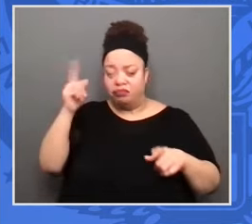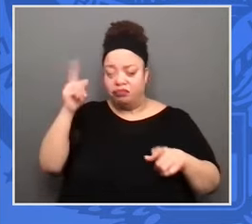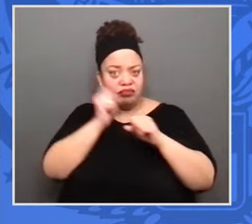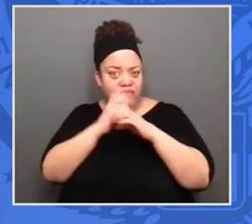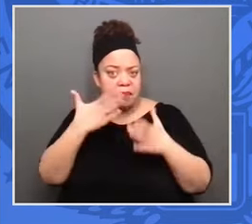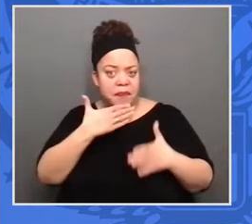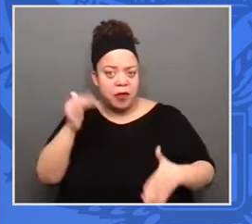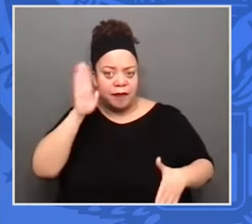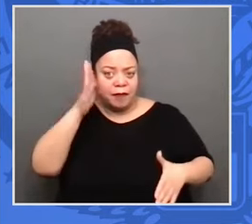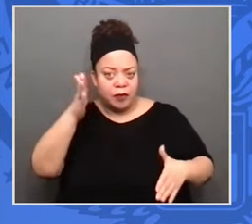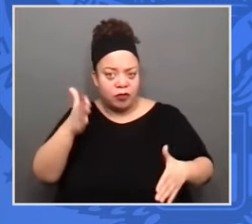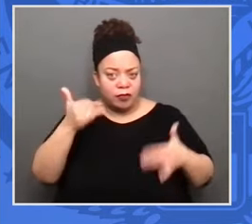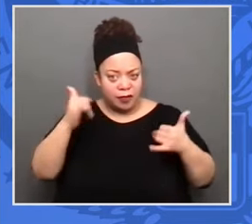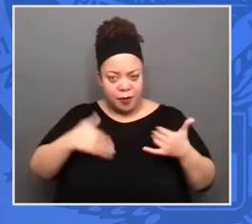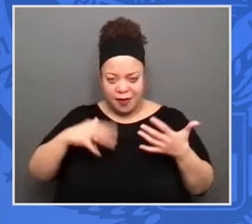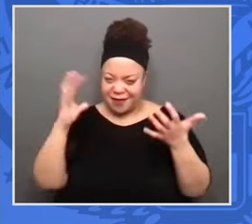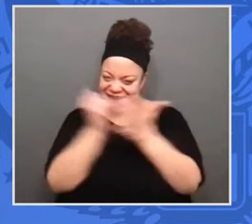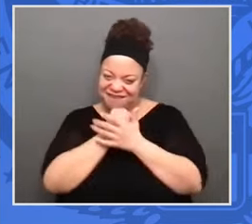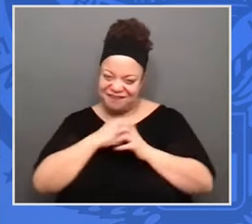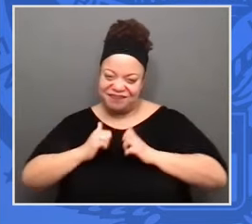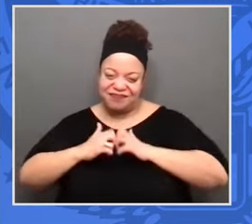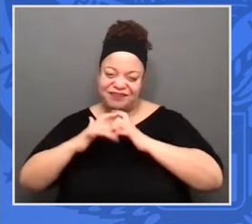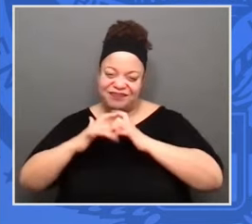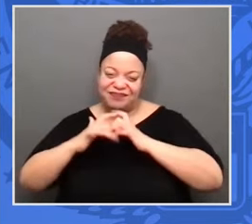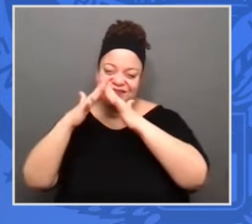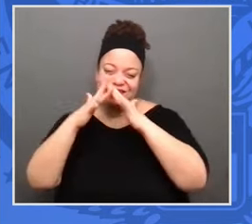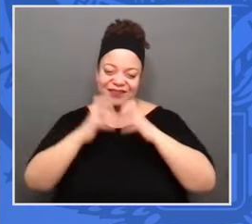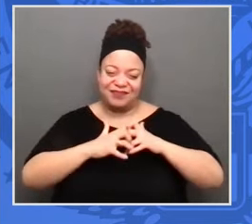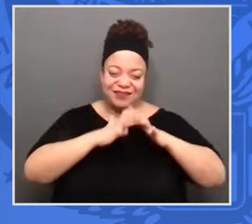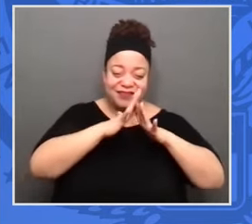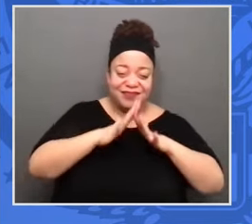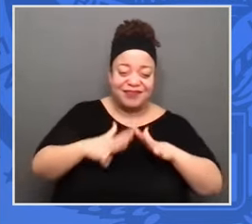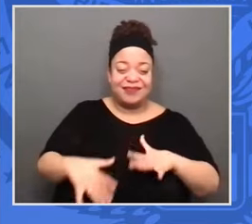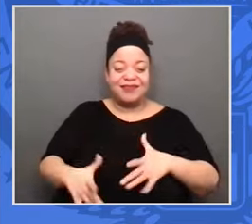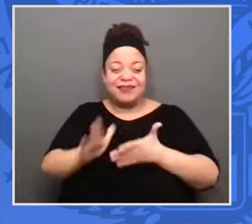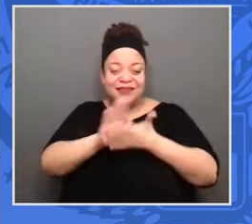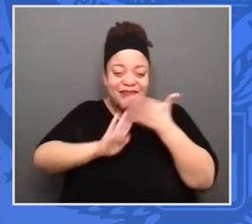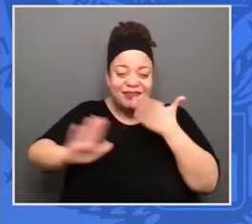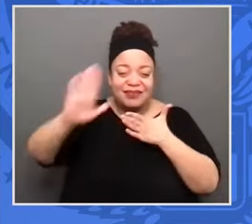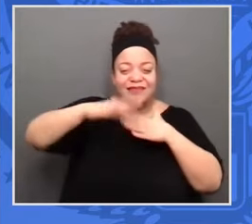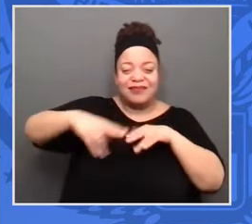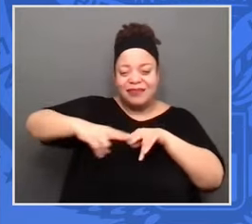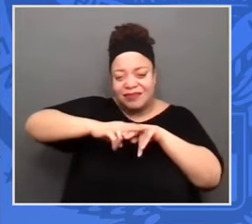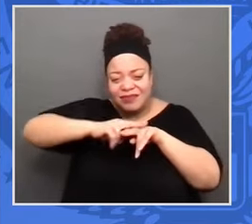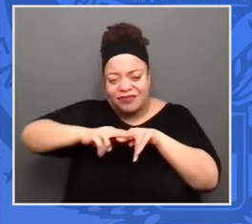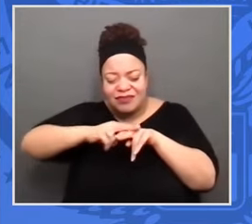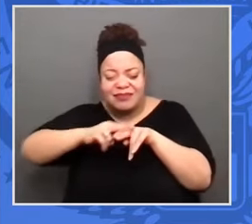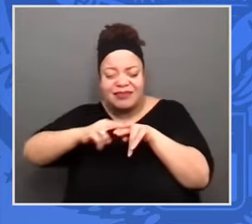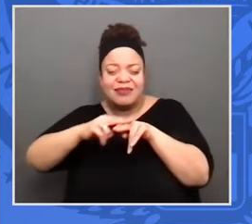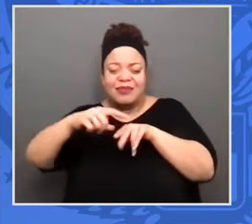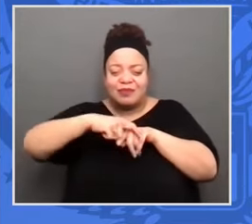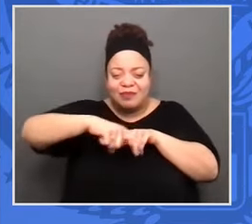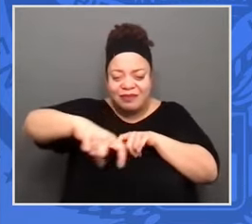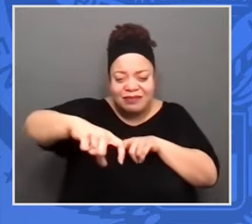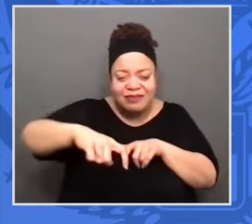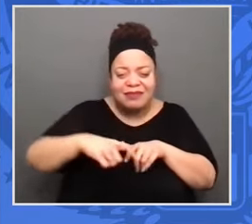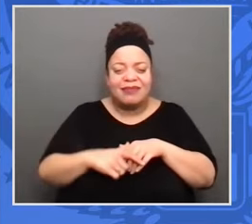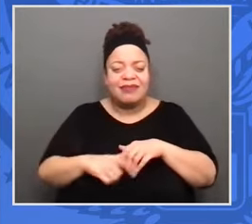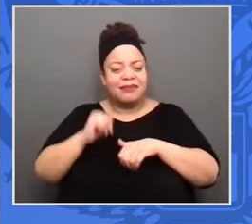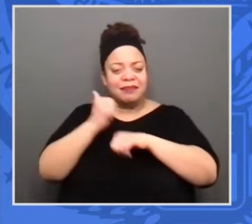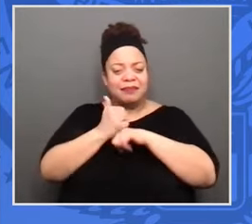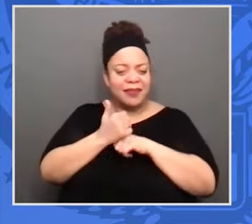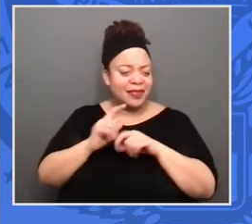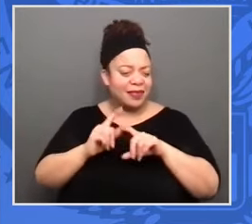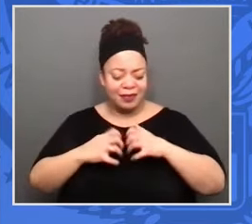Railroad. In the middle of the Civil Rights Movement, Dr. King fought for racial justice and economic